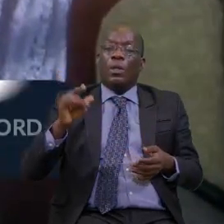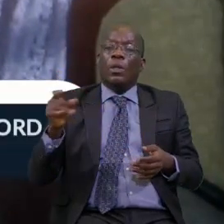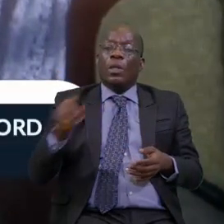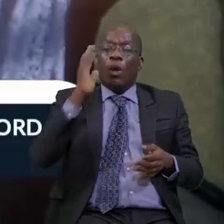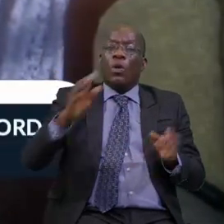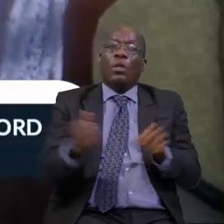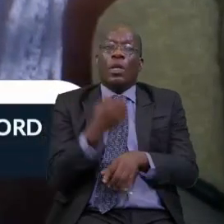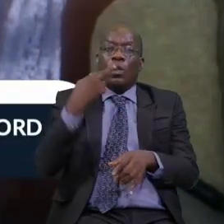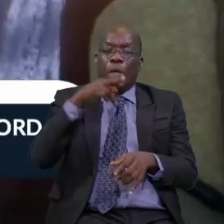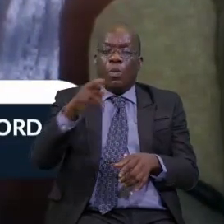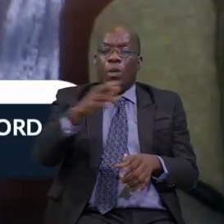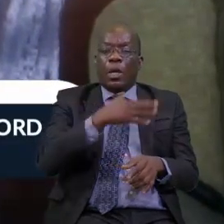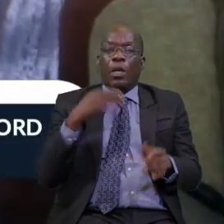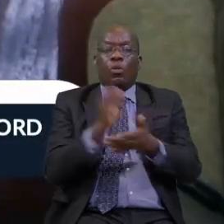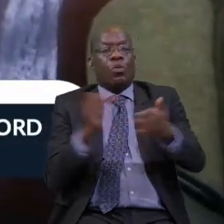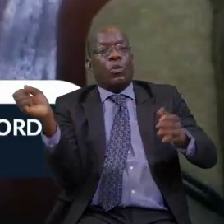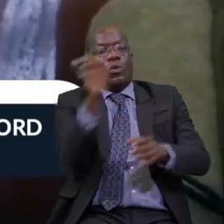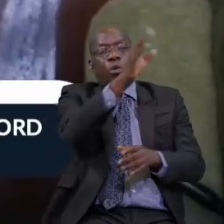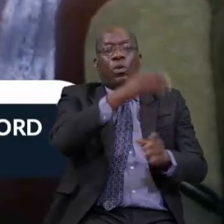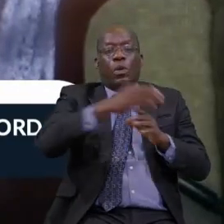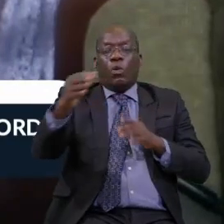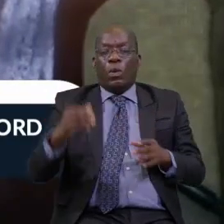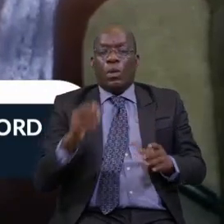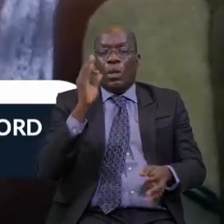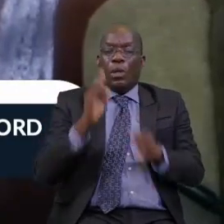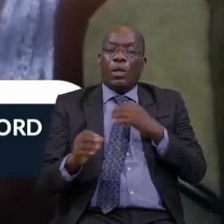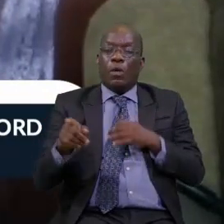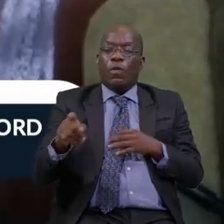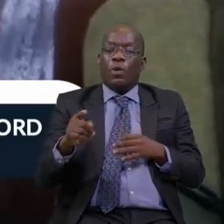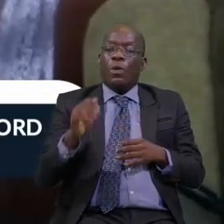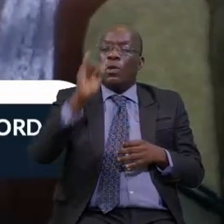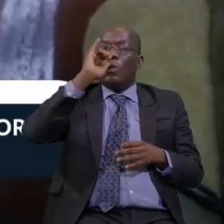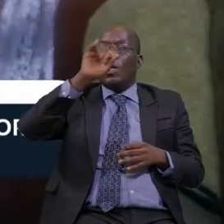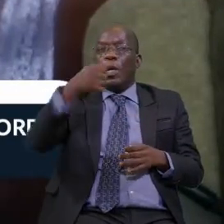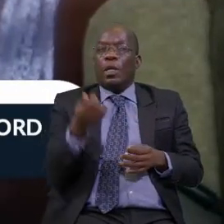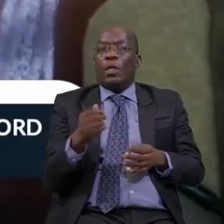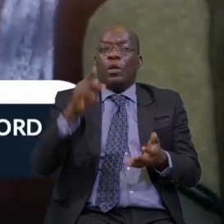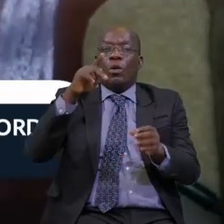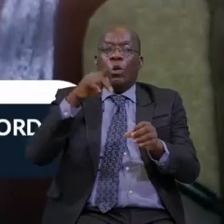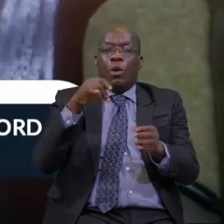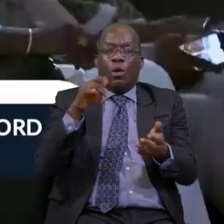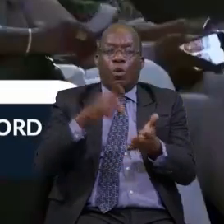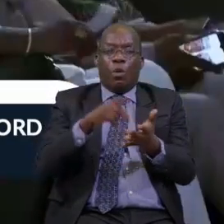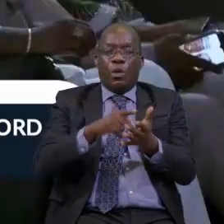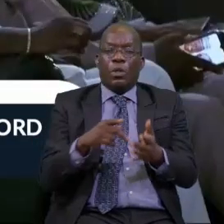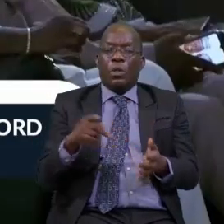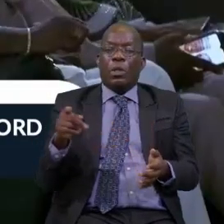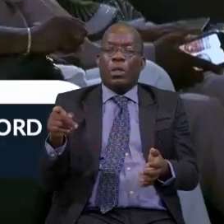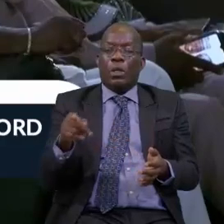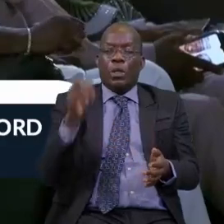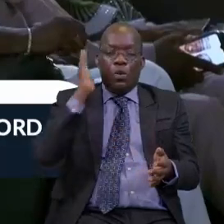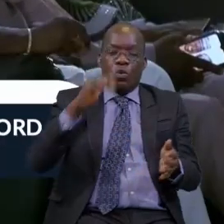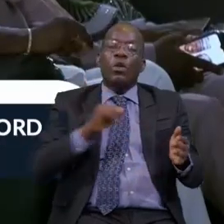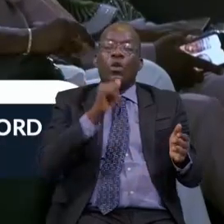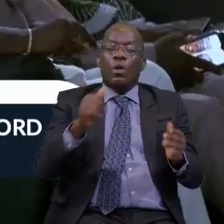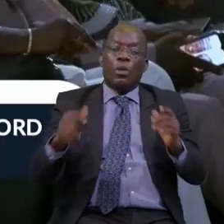them away. And if they drink any deadly sin, it shall not hurt them.